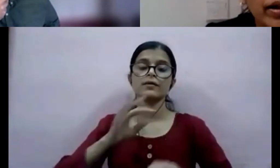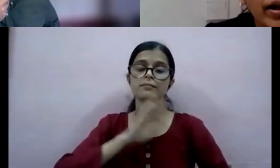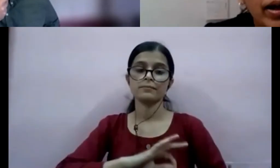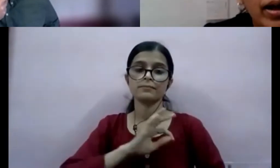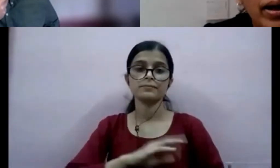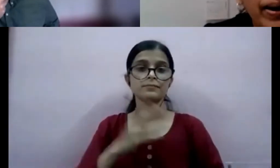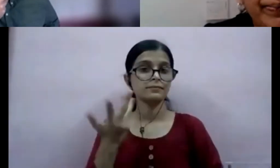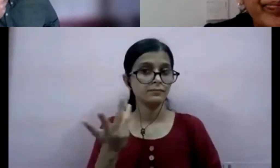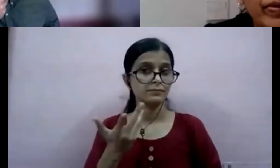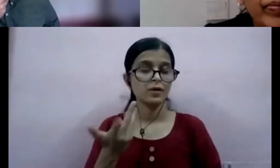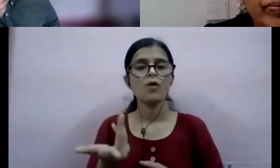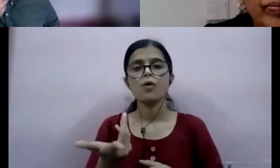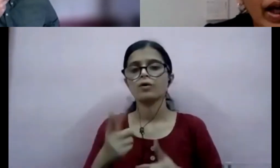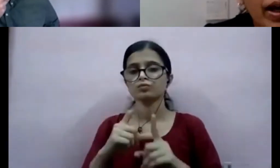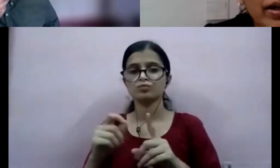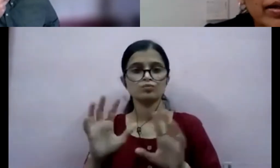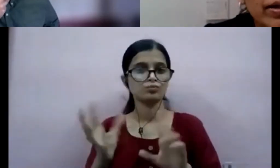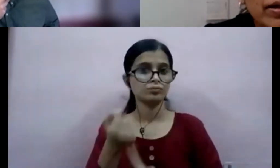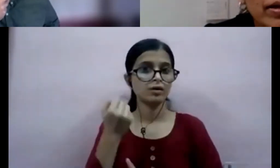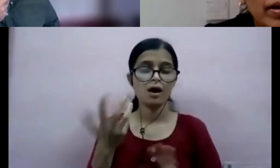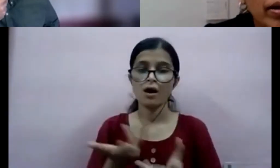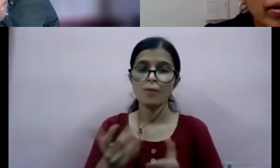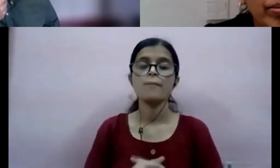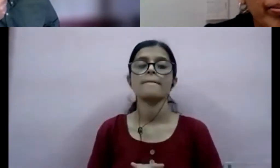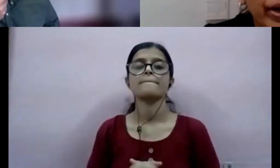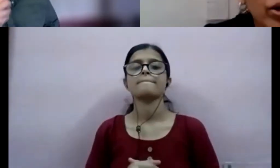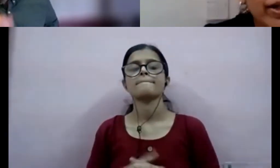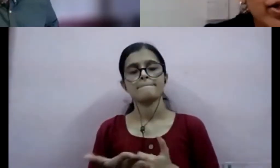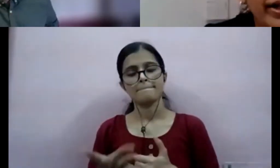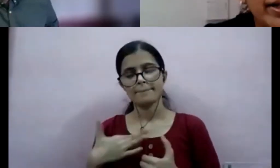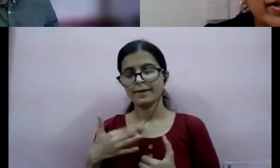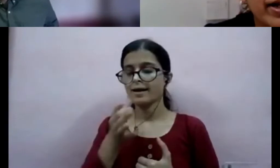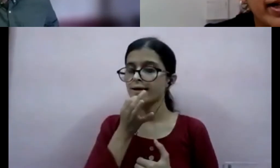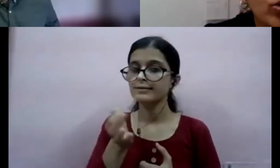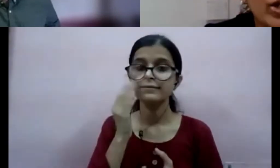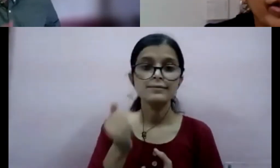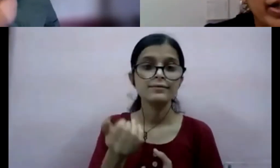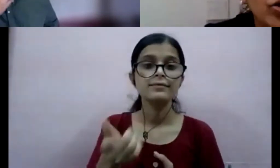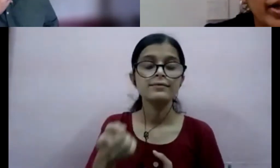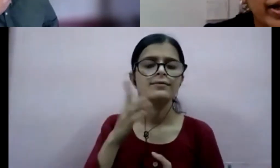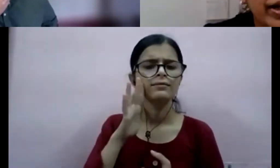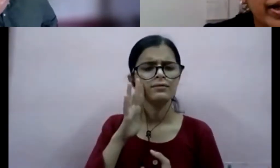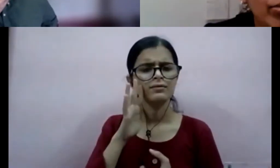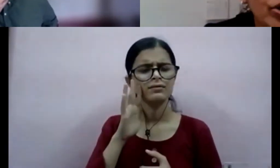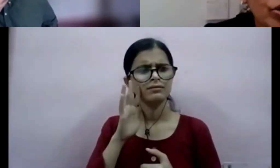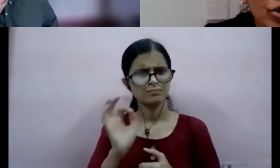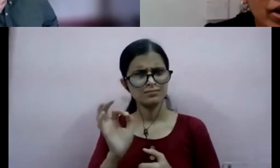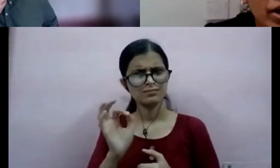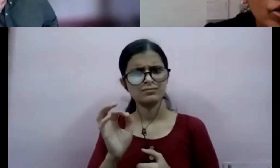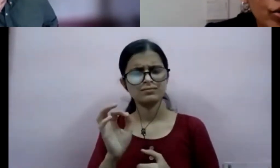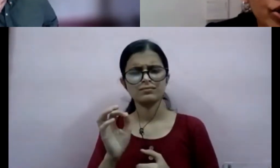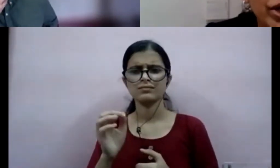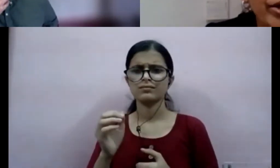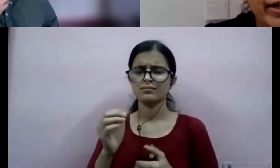done? I ask this because it is not necessary that one's feelings during readings can